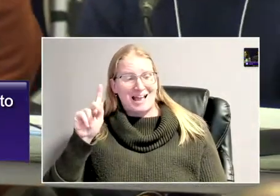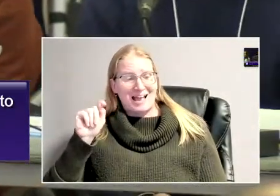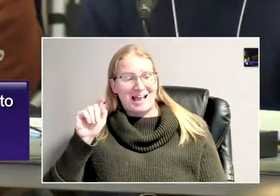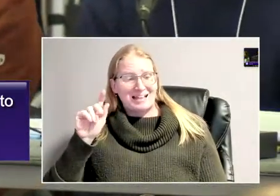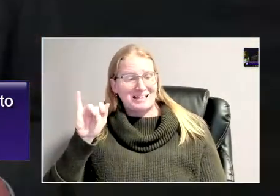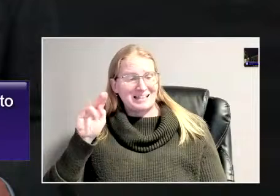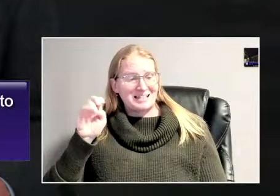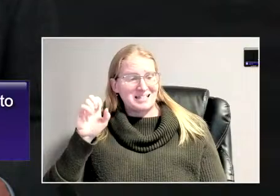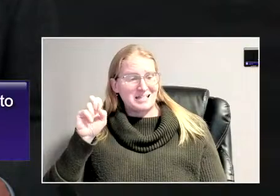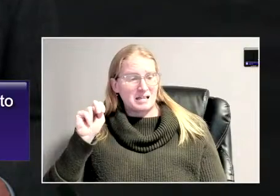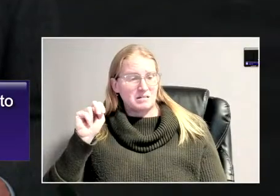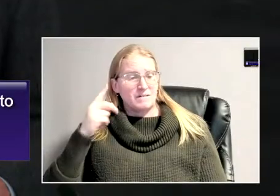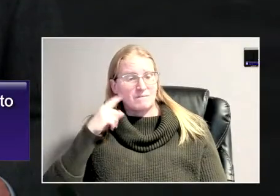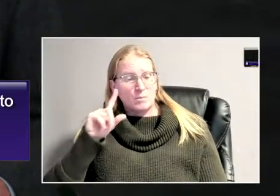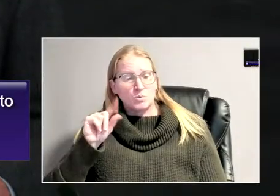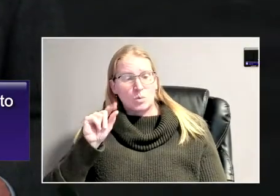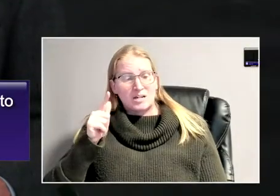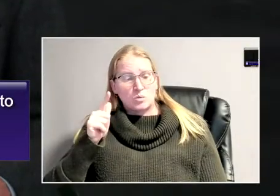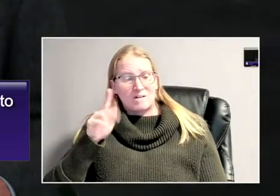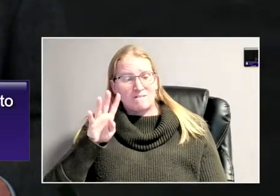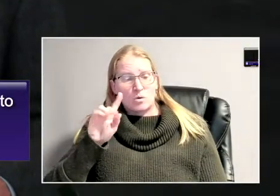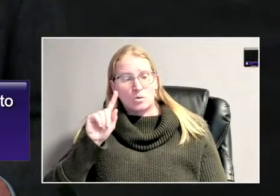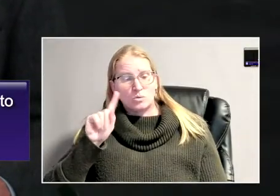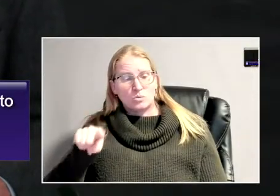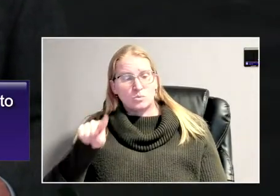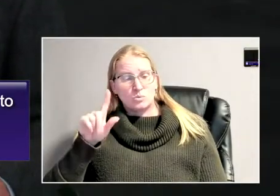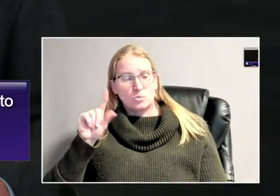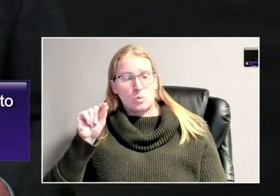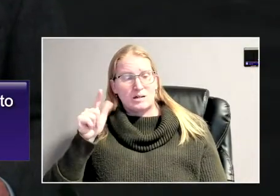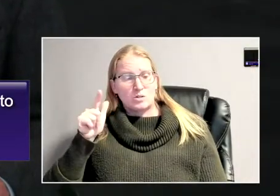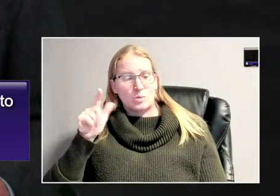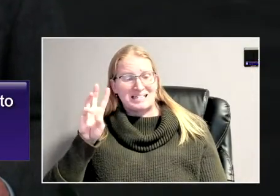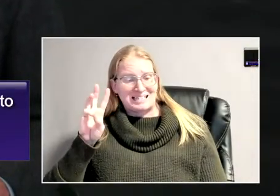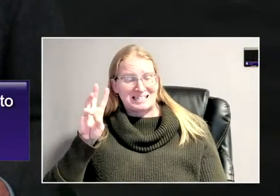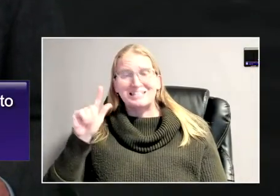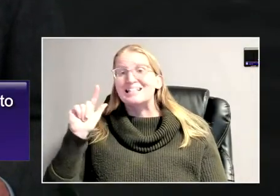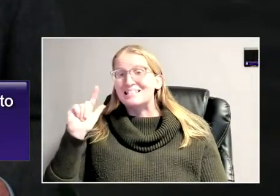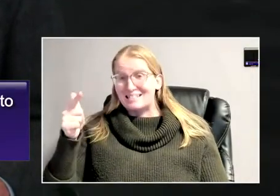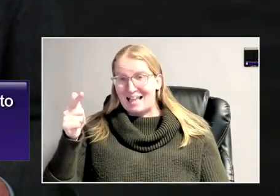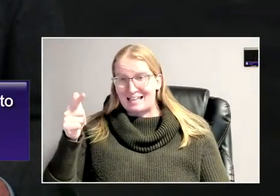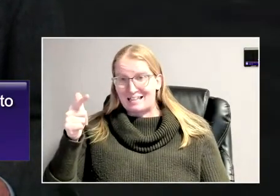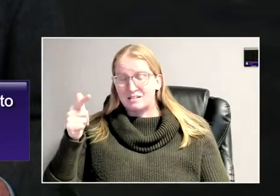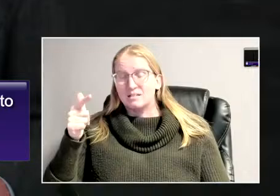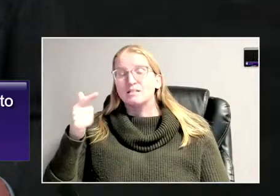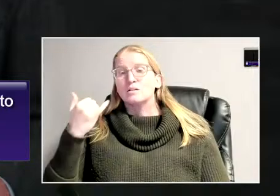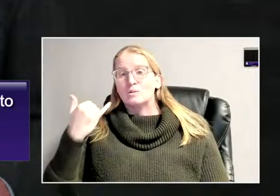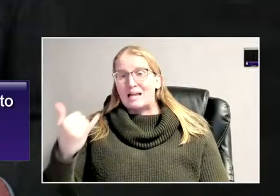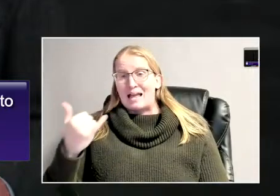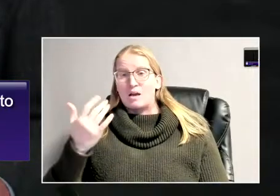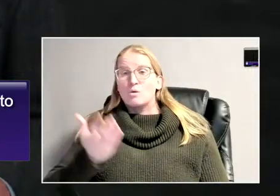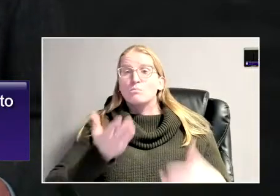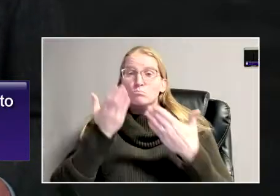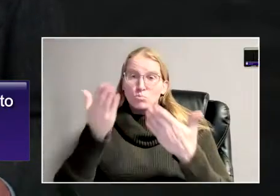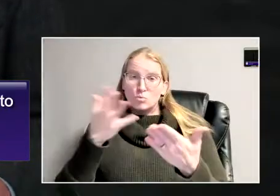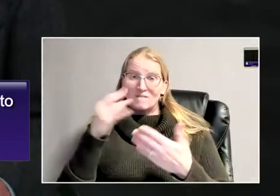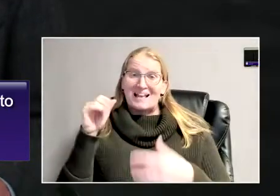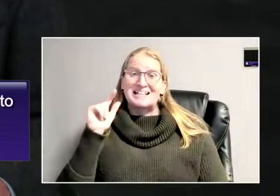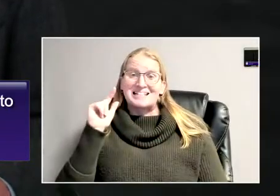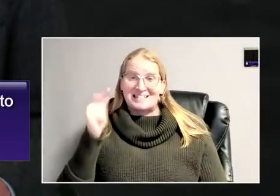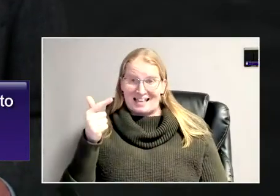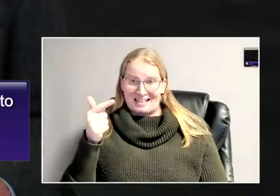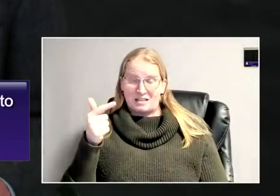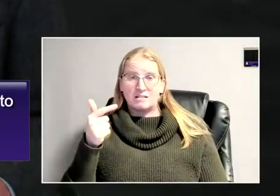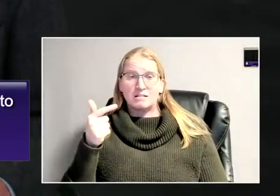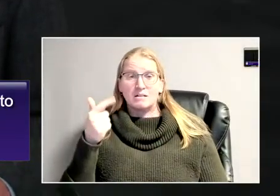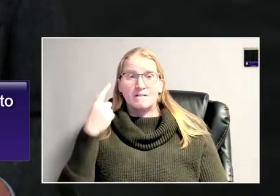is there a second it's been second by Mr Kennedy it's been moved and seconded that the that